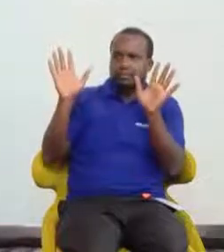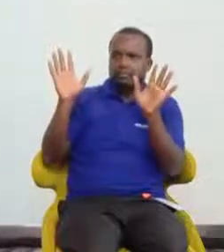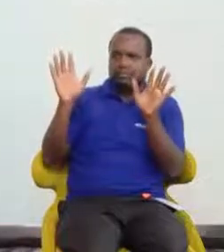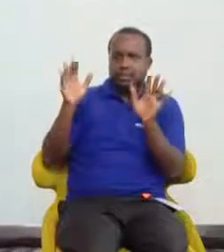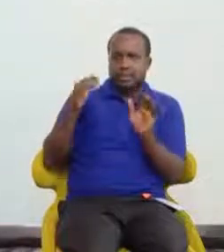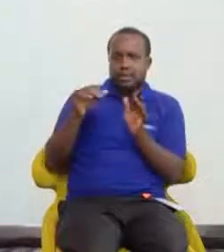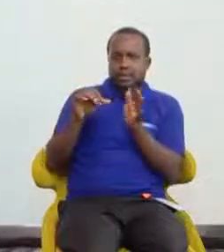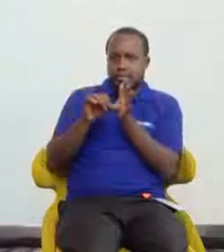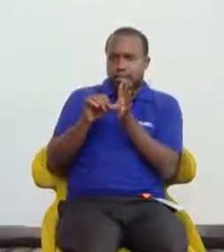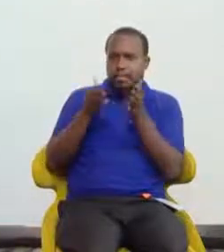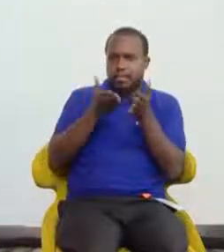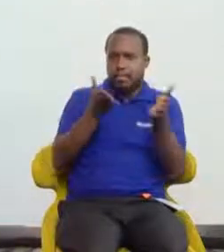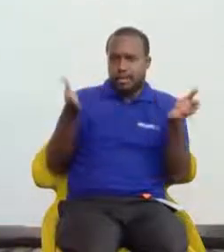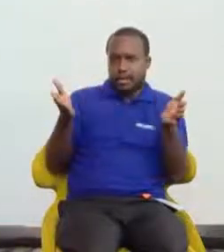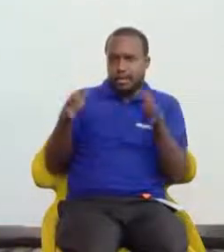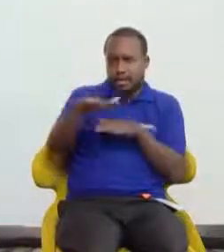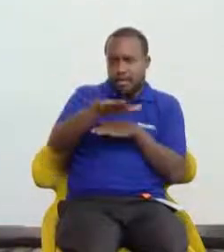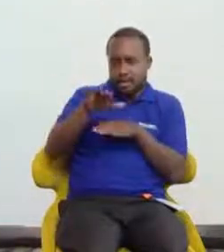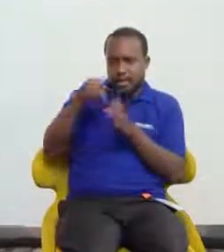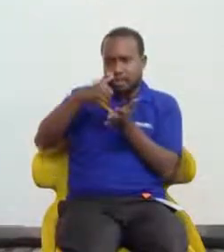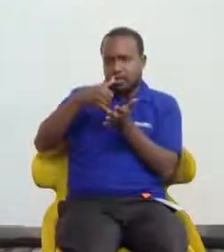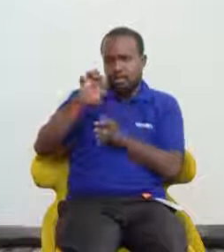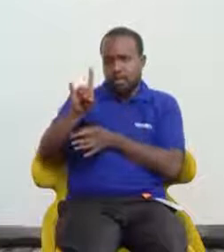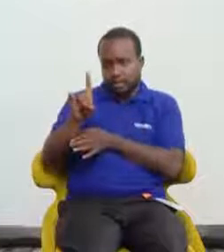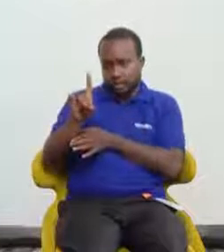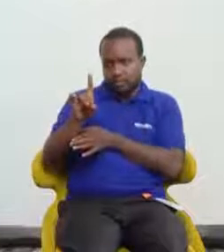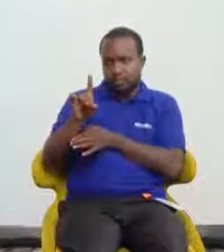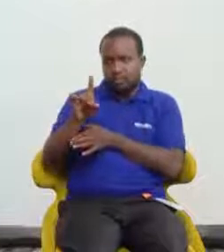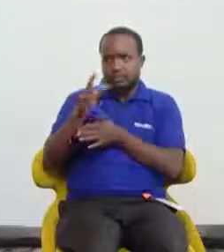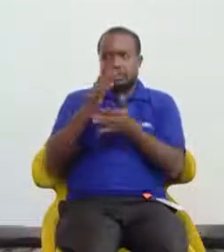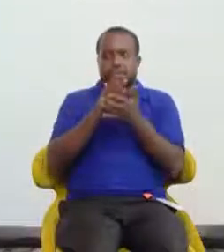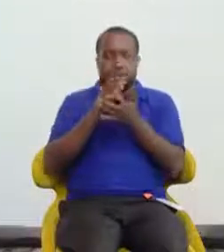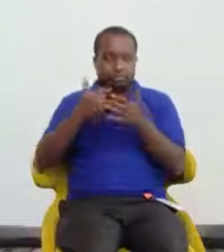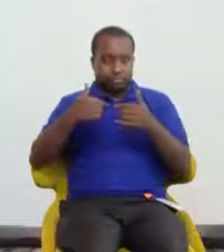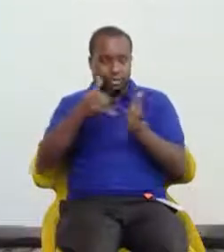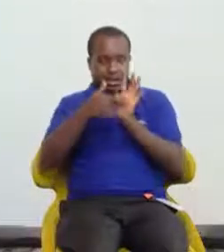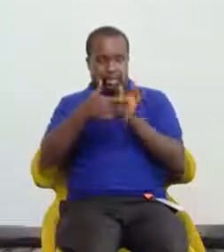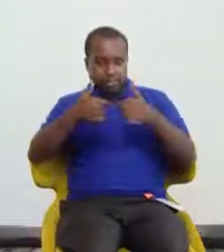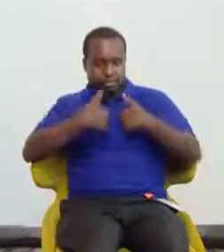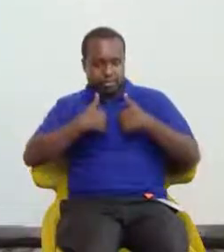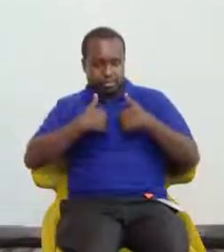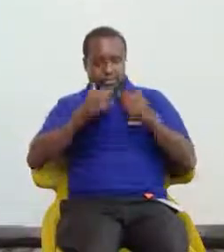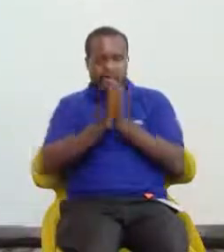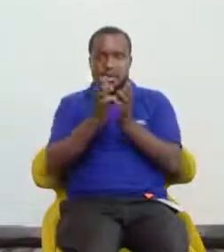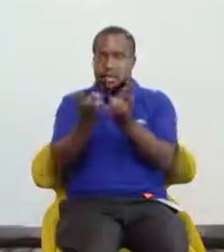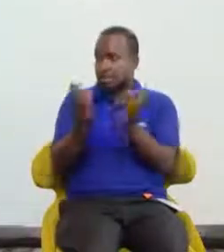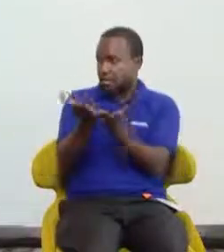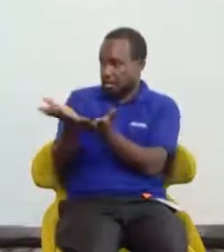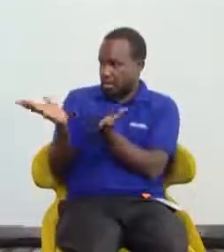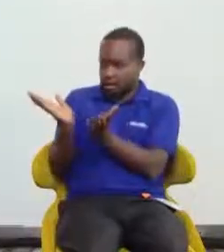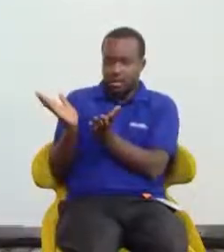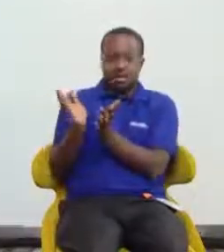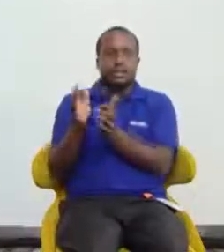teething problems with inclusive education. And some of us, like myself here, and I guess the panel will also be